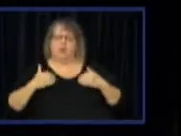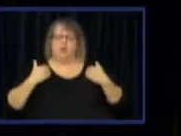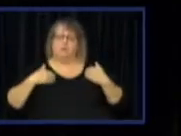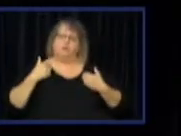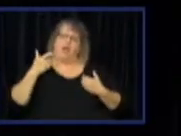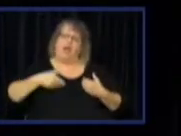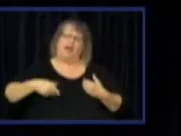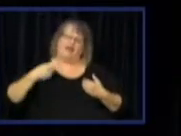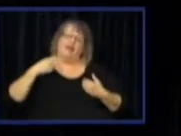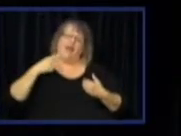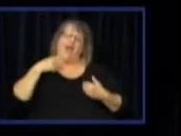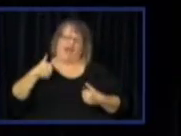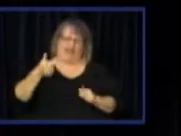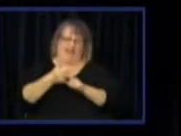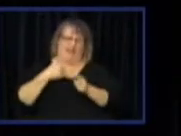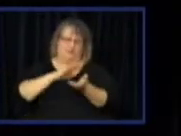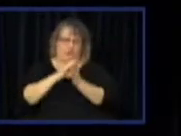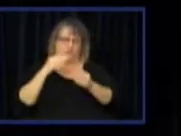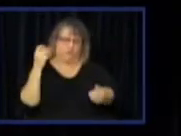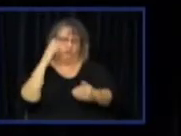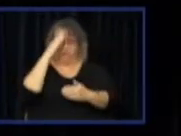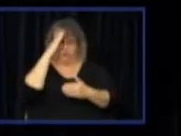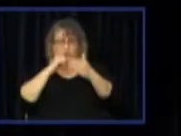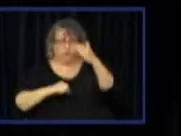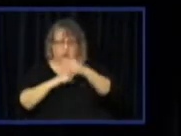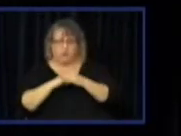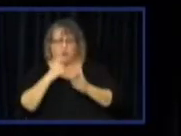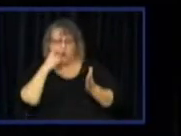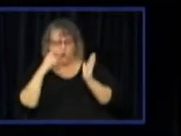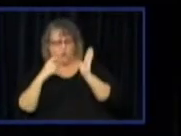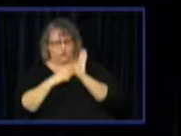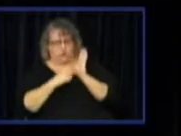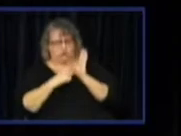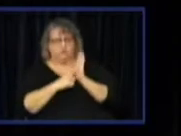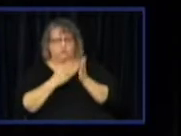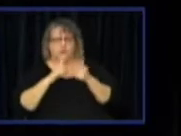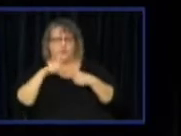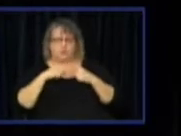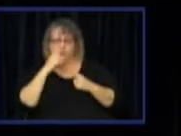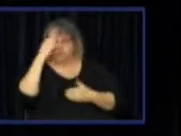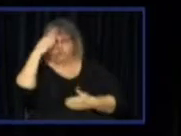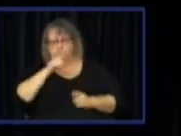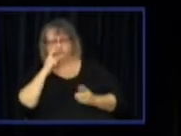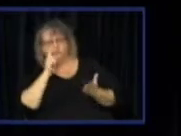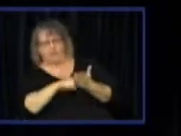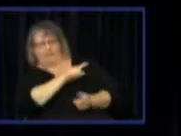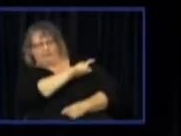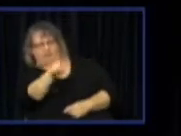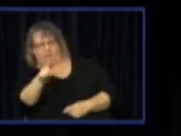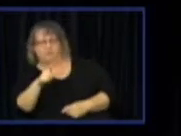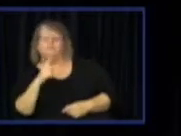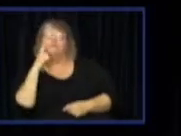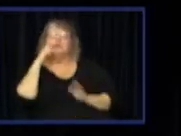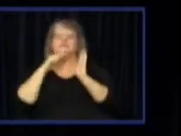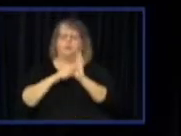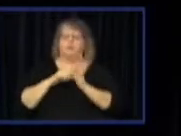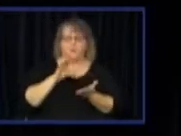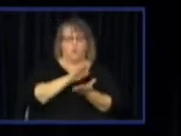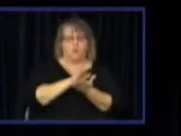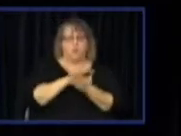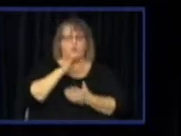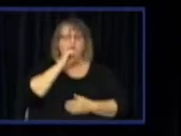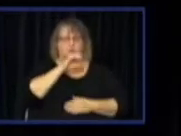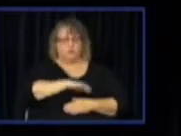of having a stroke themselves, to be able to recognize the signs and symptoms of stroke in others. You know, for example, even